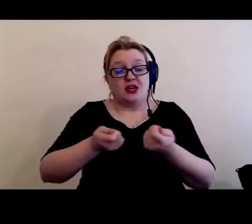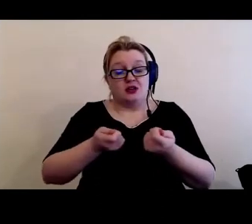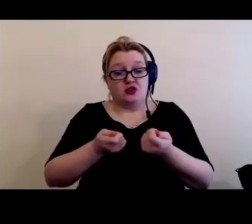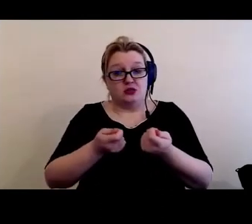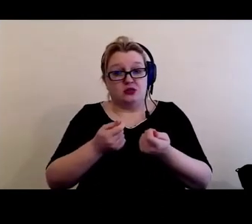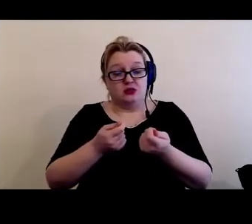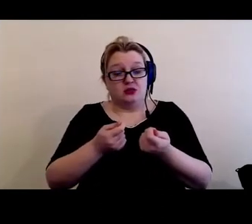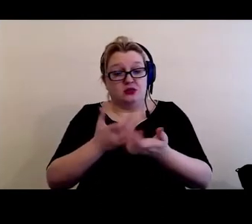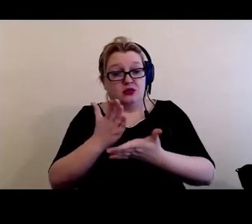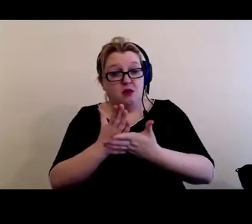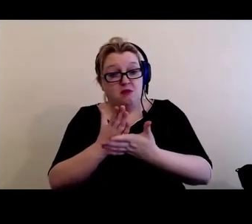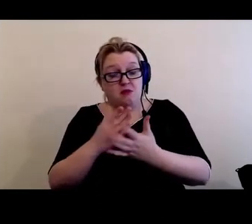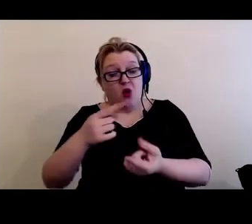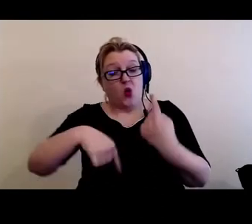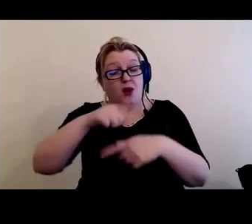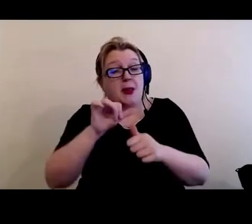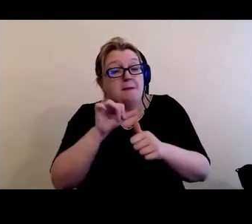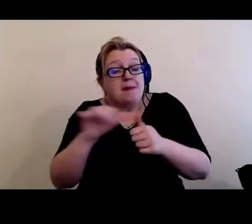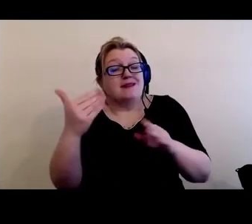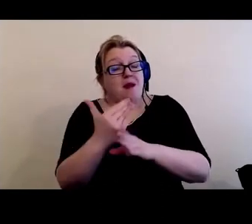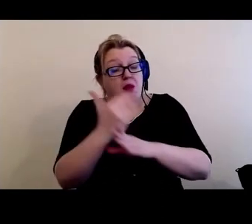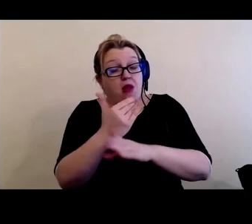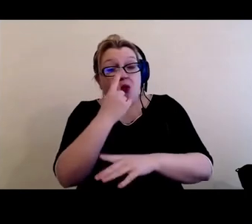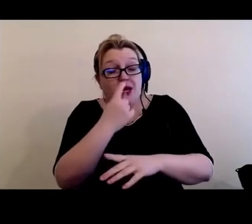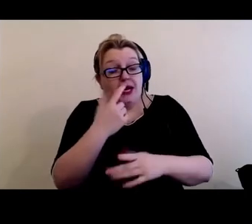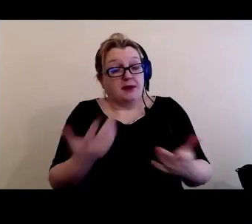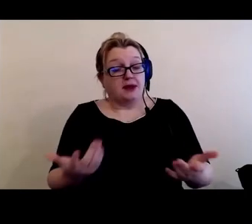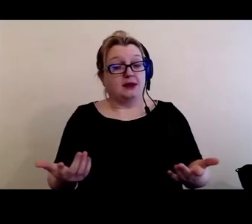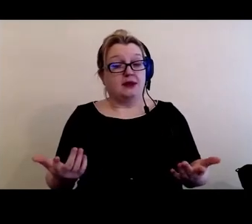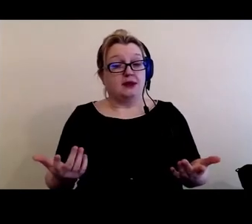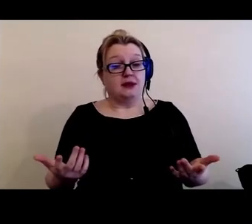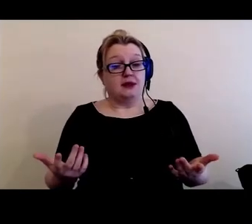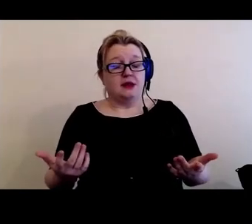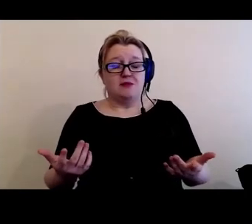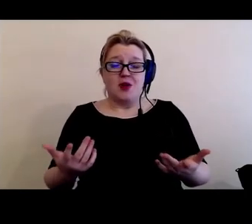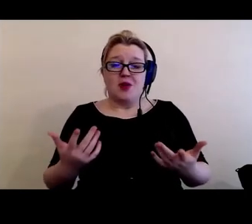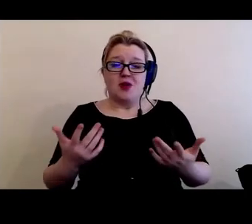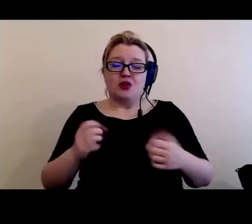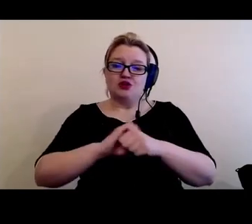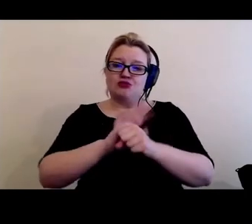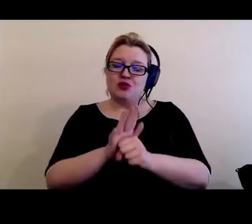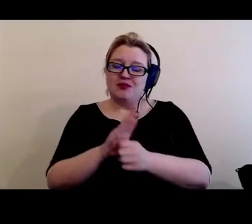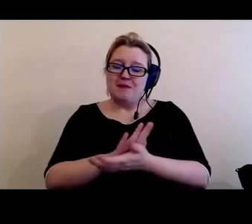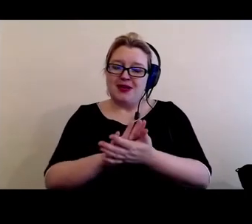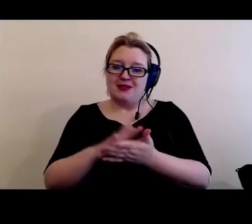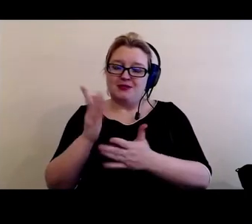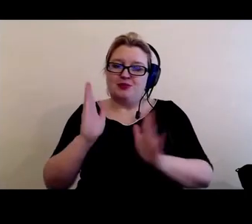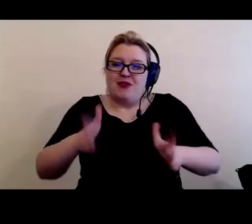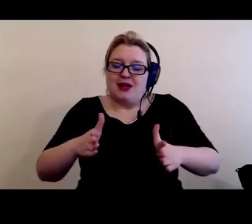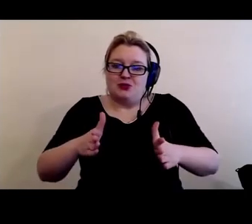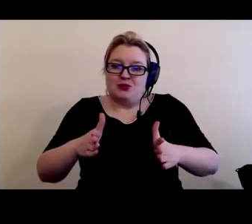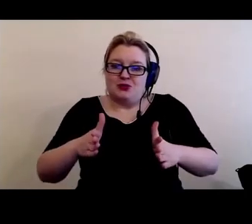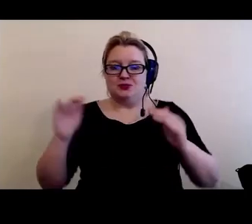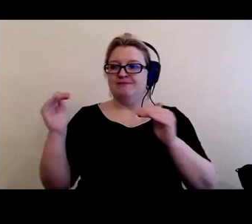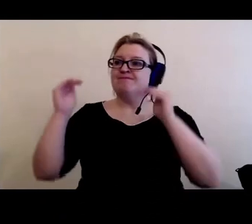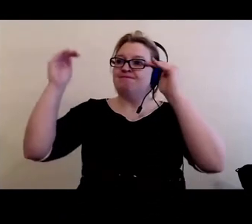can be? And they said COVID had forced them to ask some really hard questions over some of the things that they'd ruled out, from on-call